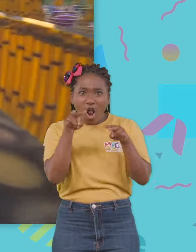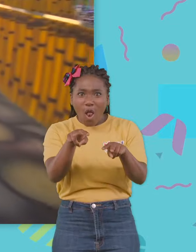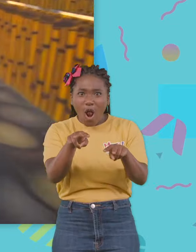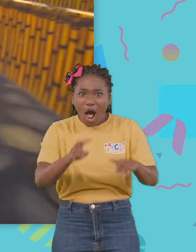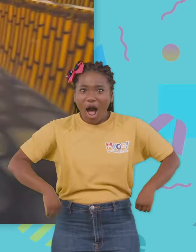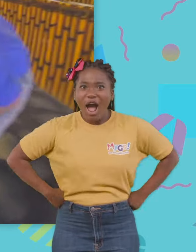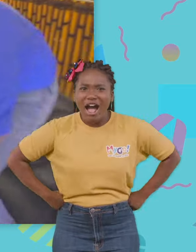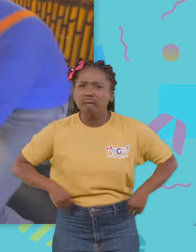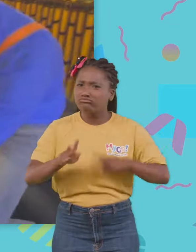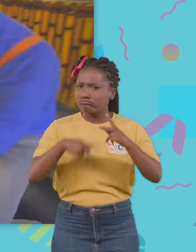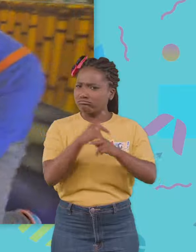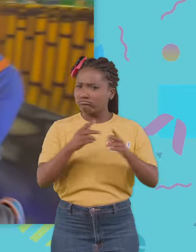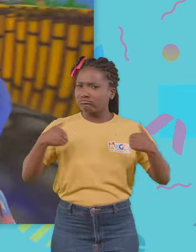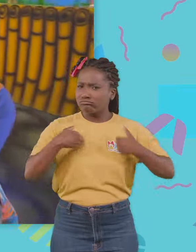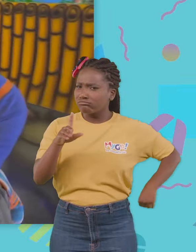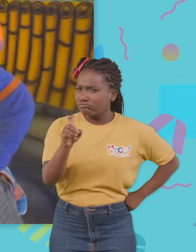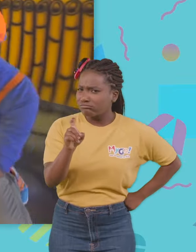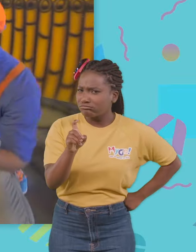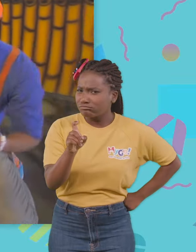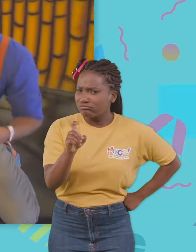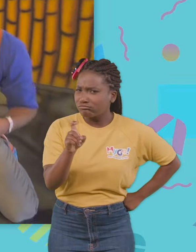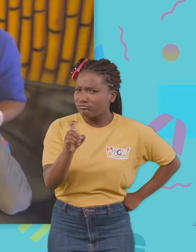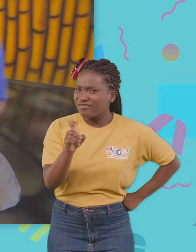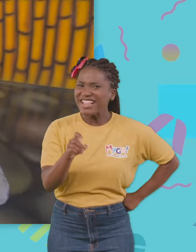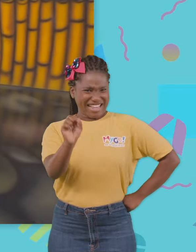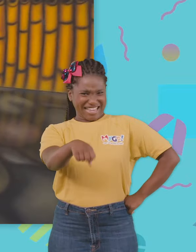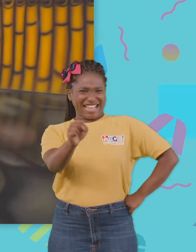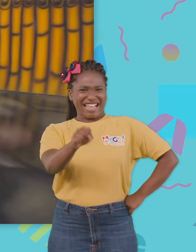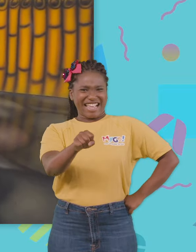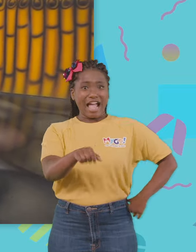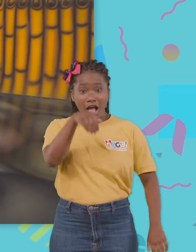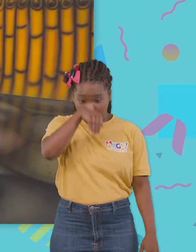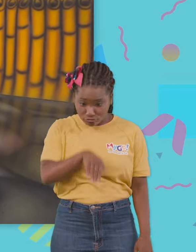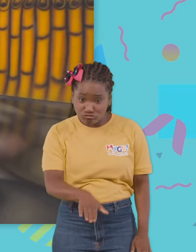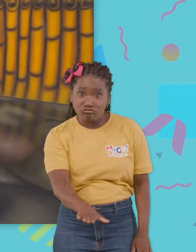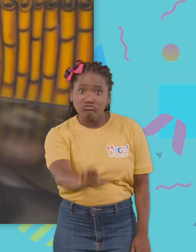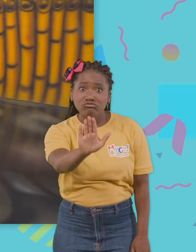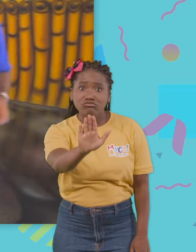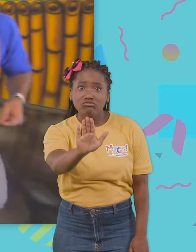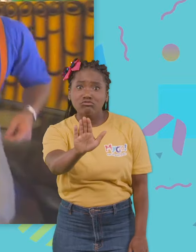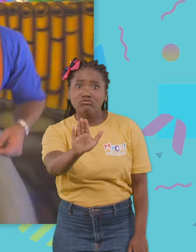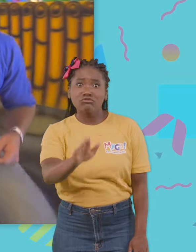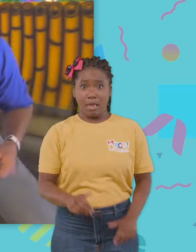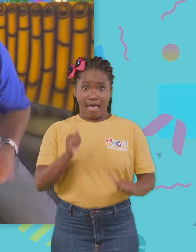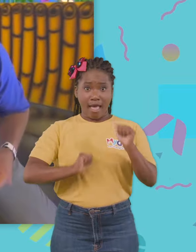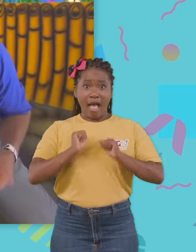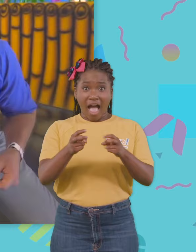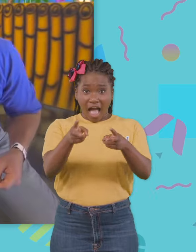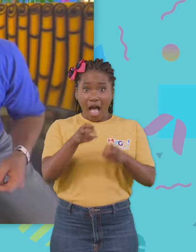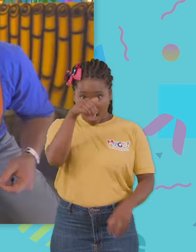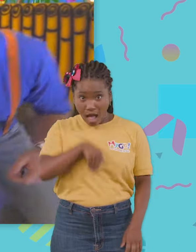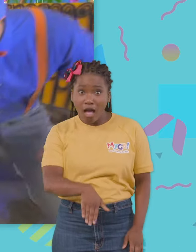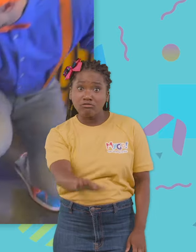Look at this! What kind of animal is this? Yeah! It's an elephant! Will you act like an elephant with